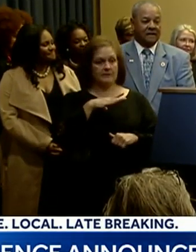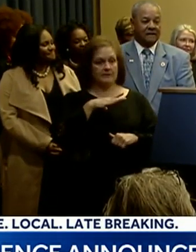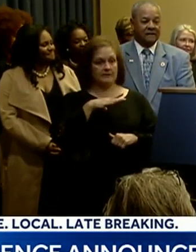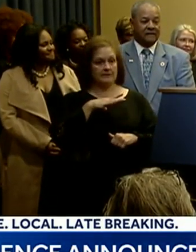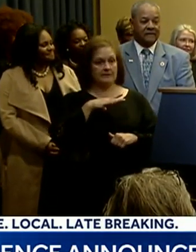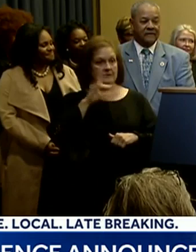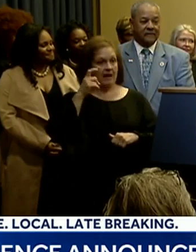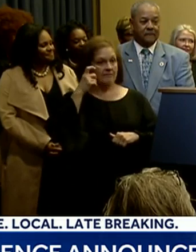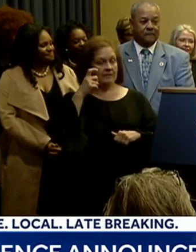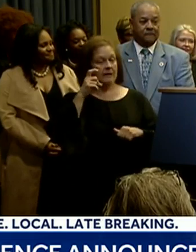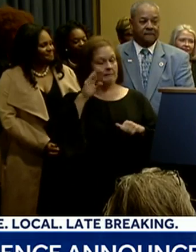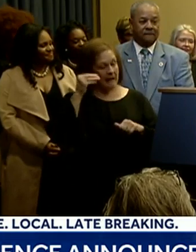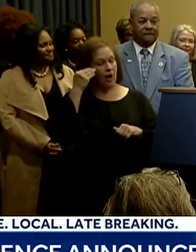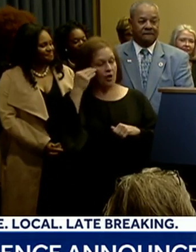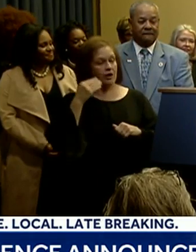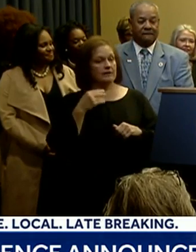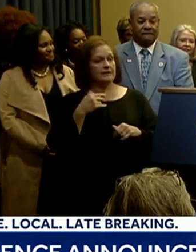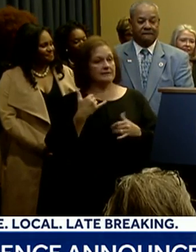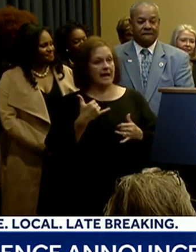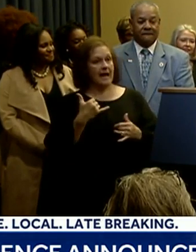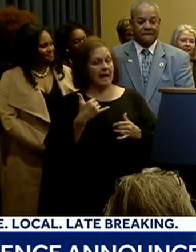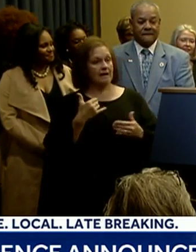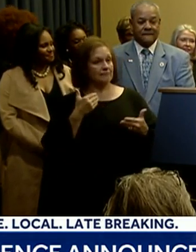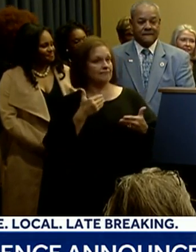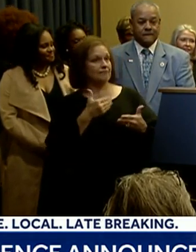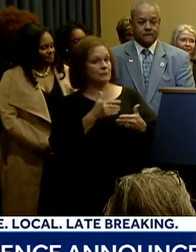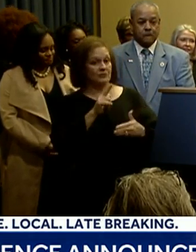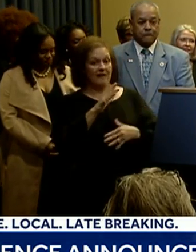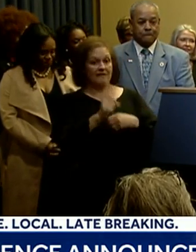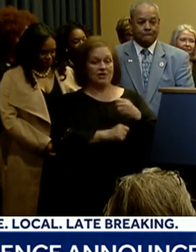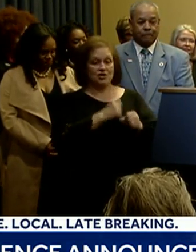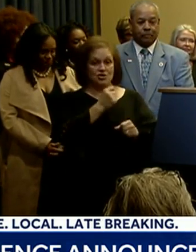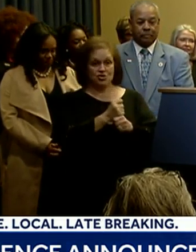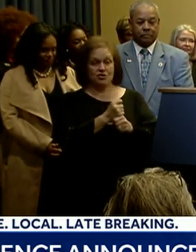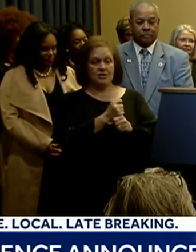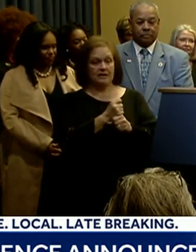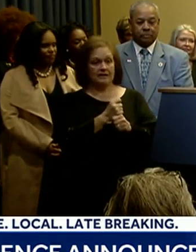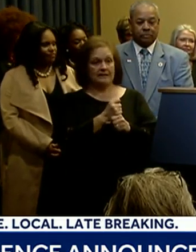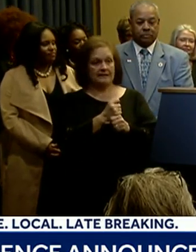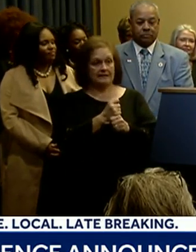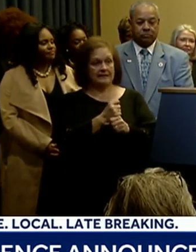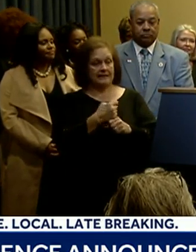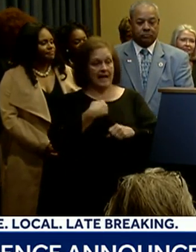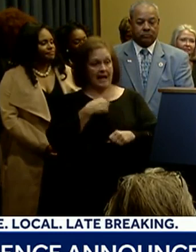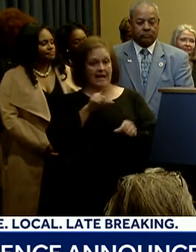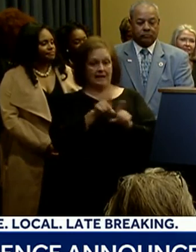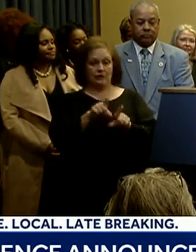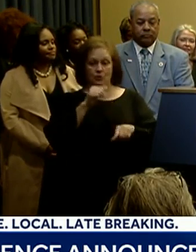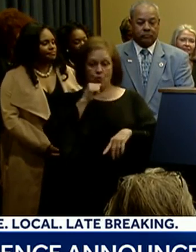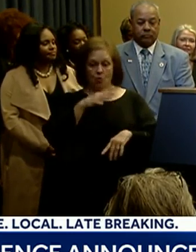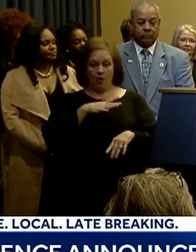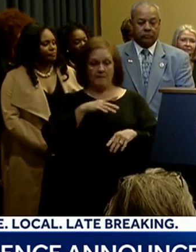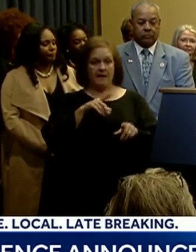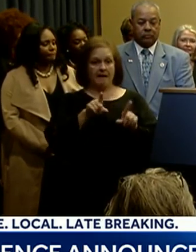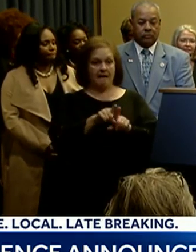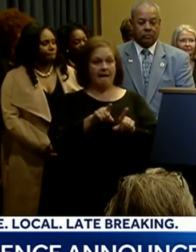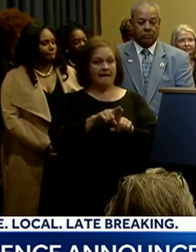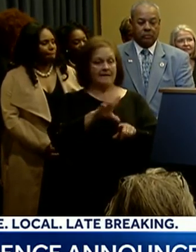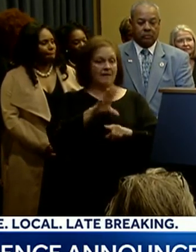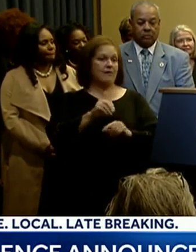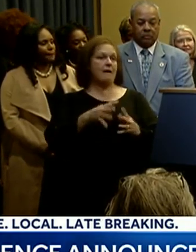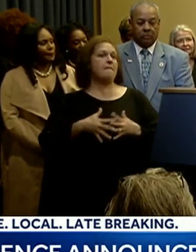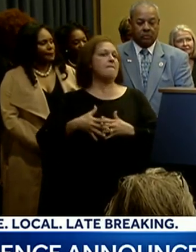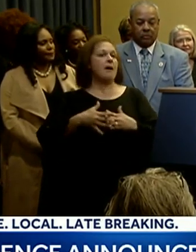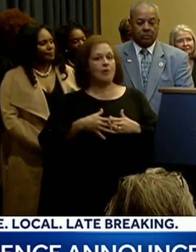course, embarking upon 25 years of Essence. And it's always been a part of me as a woman and as an African-American woman